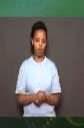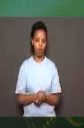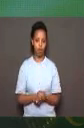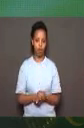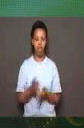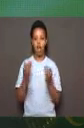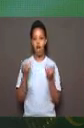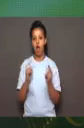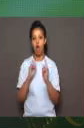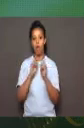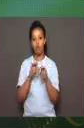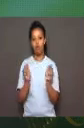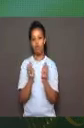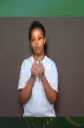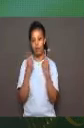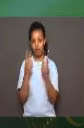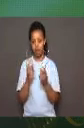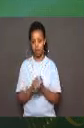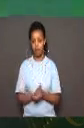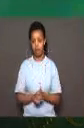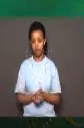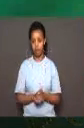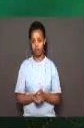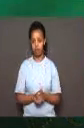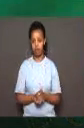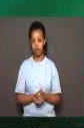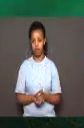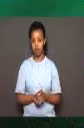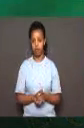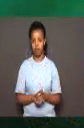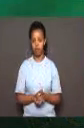us go over the answers together.